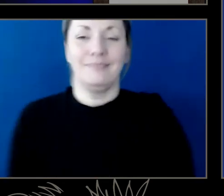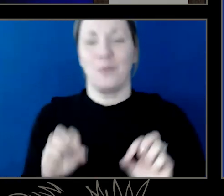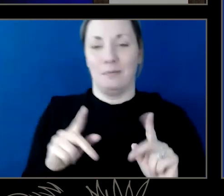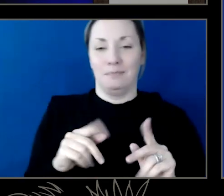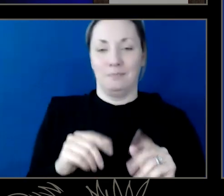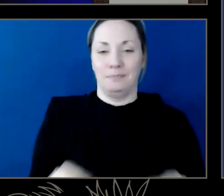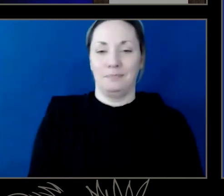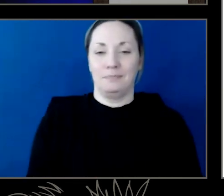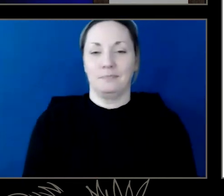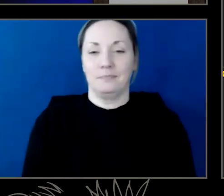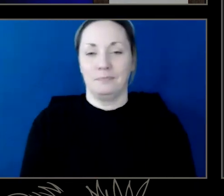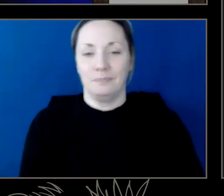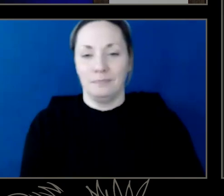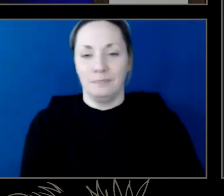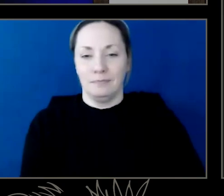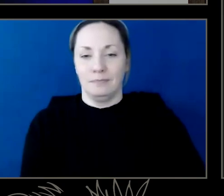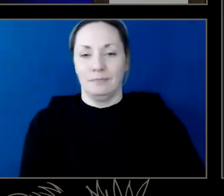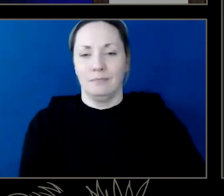Okay, let's see.